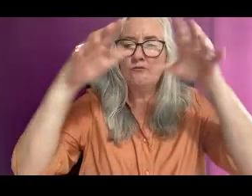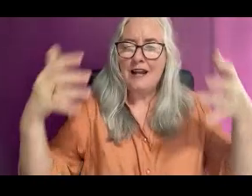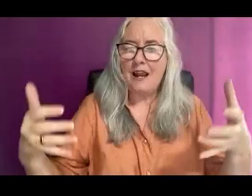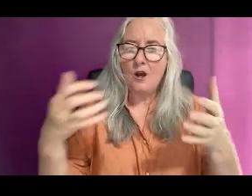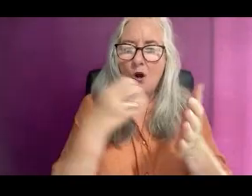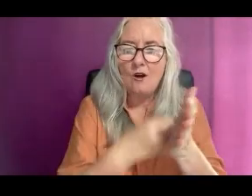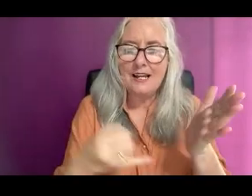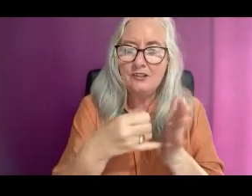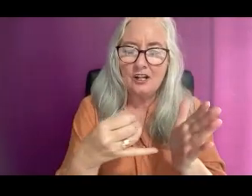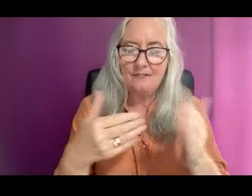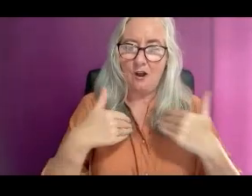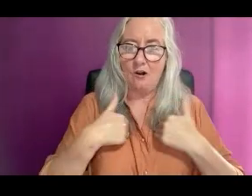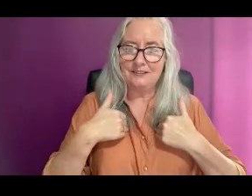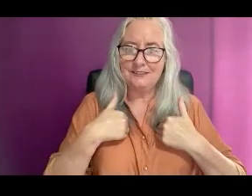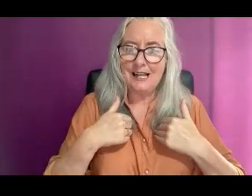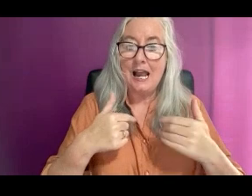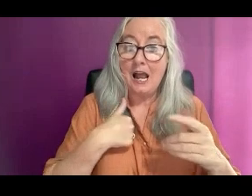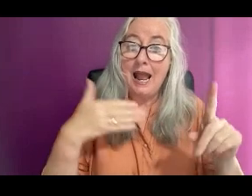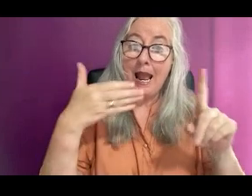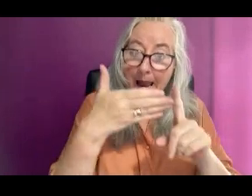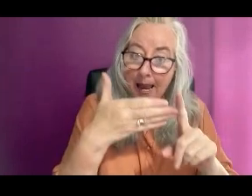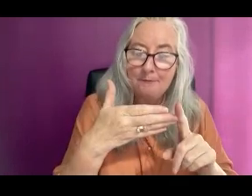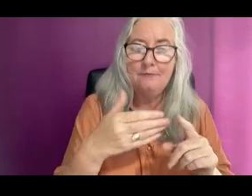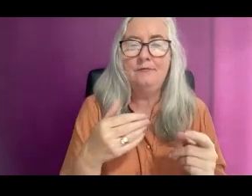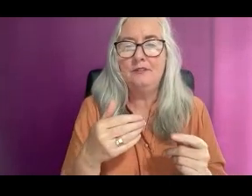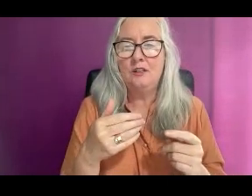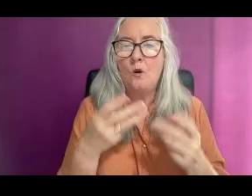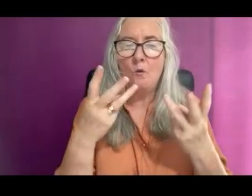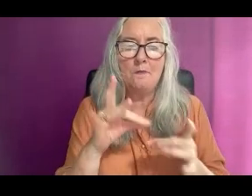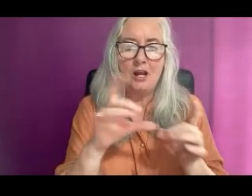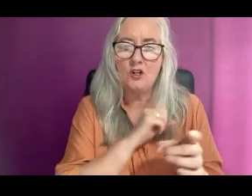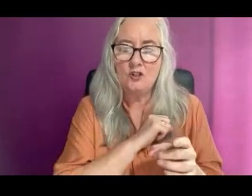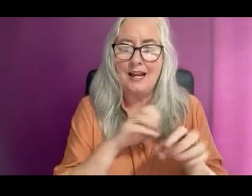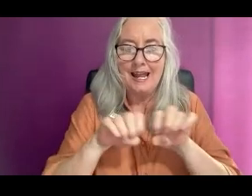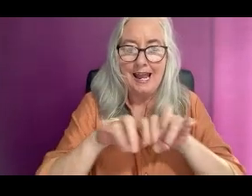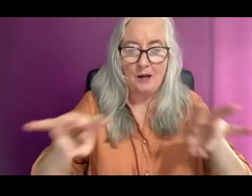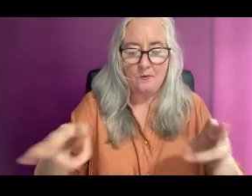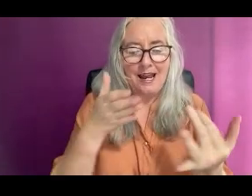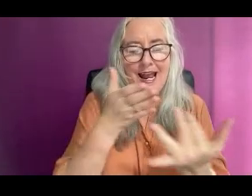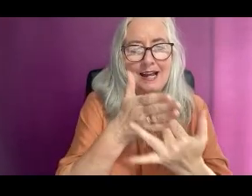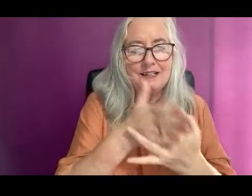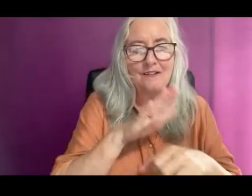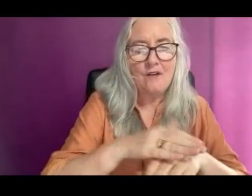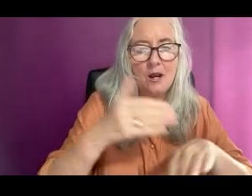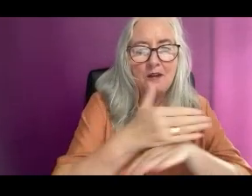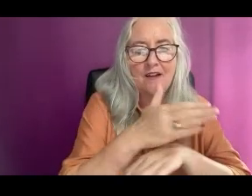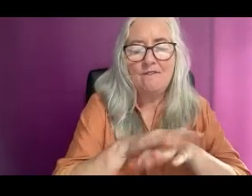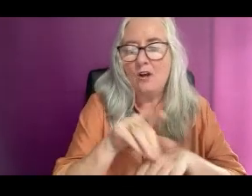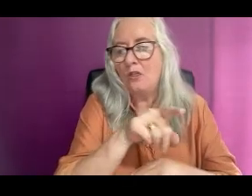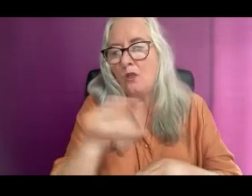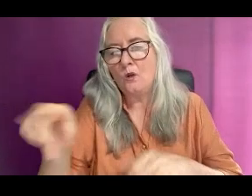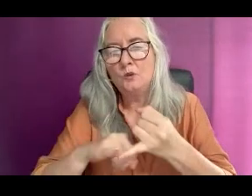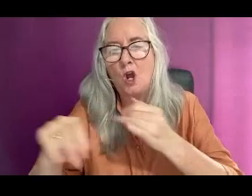us. And our aim and mission is to enable equitable access to employability for